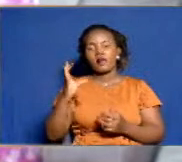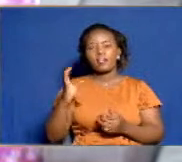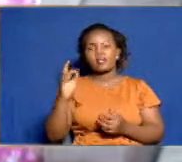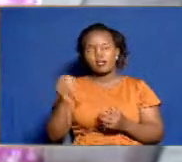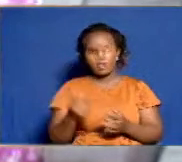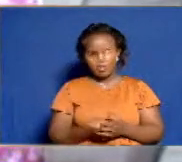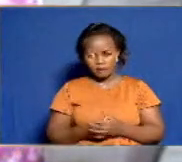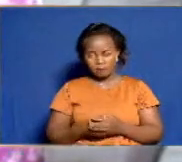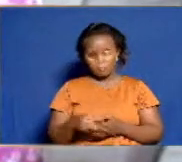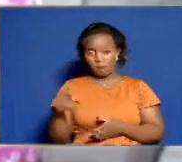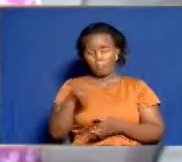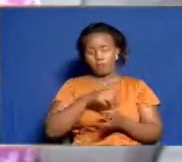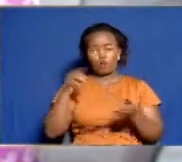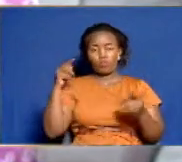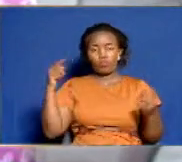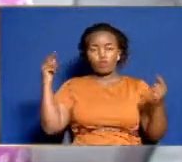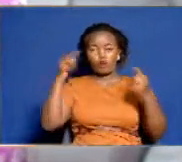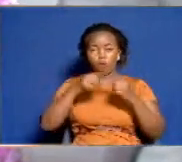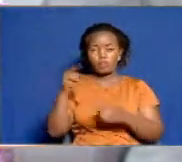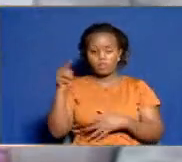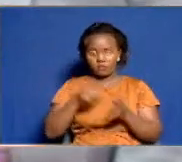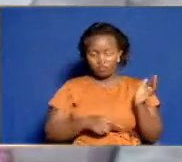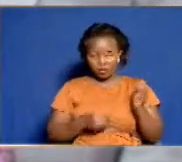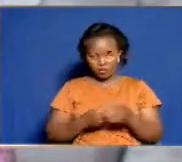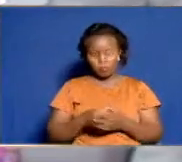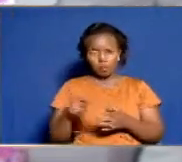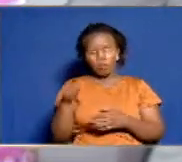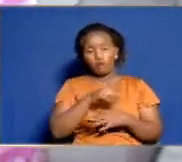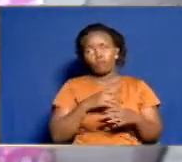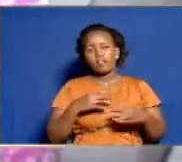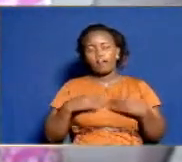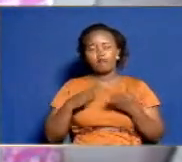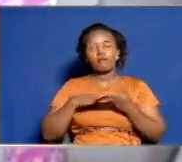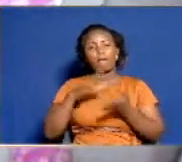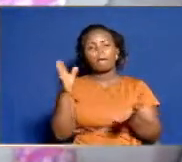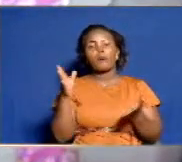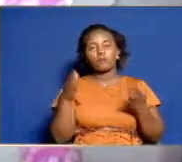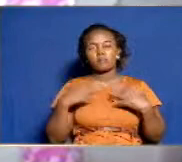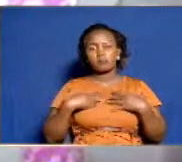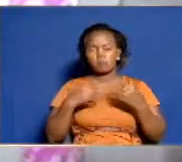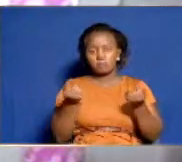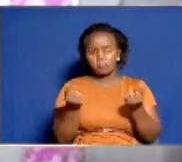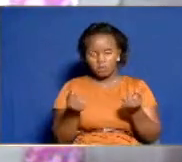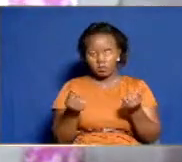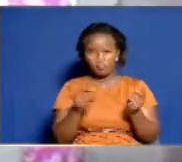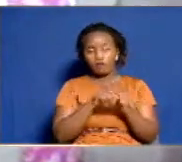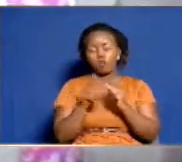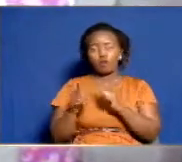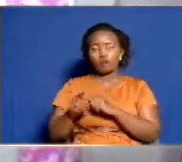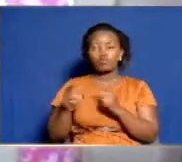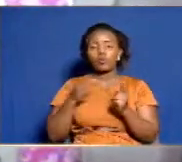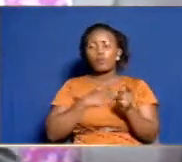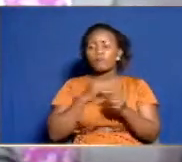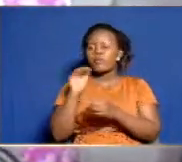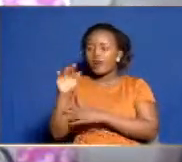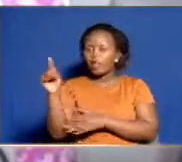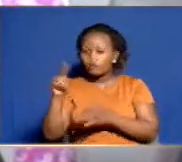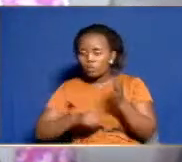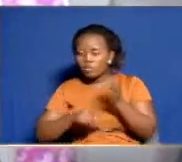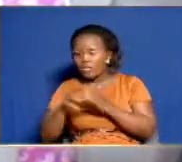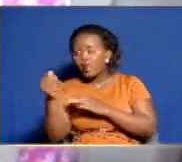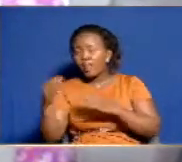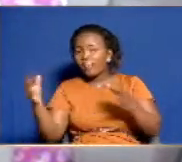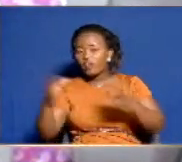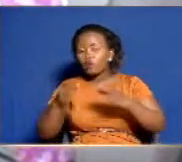as a country, become the regional hub for skilling. And like I challenged my colleague from the university, that let's